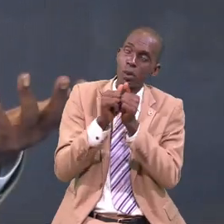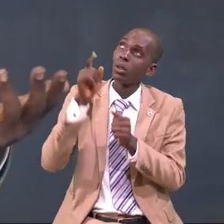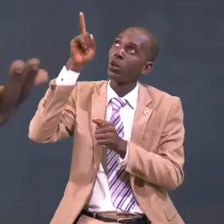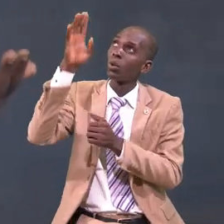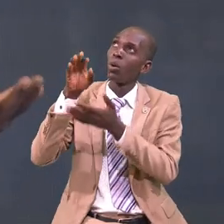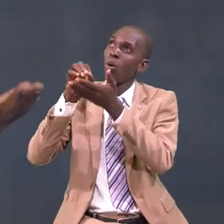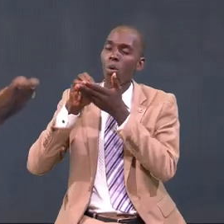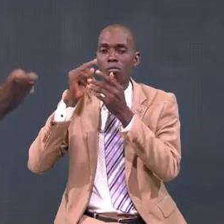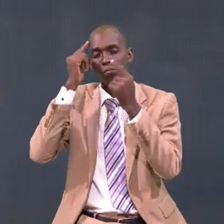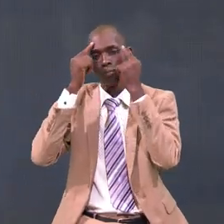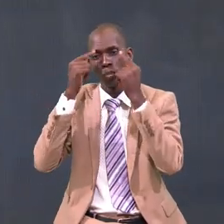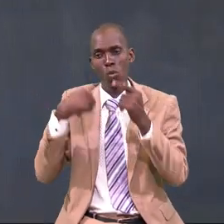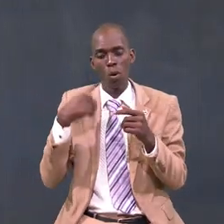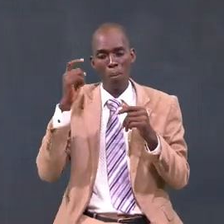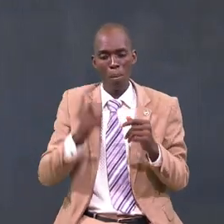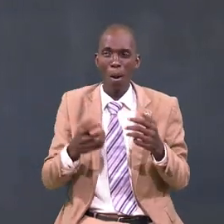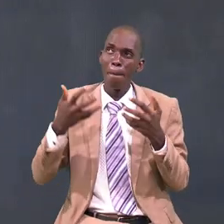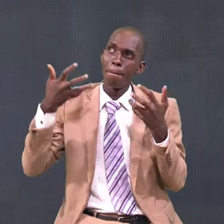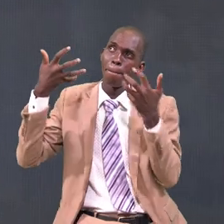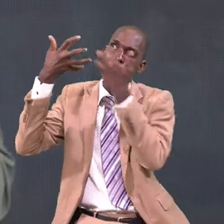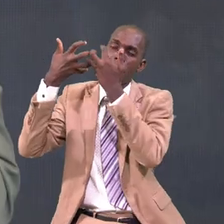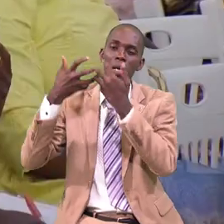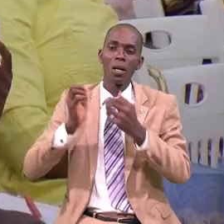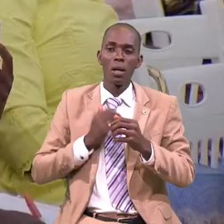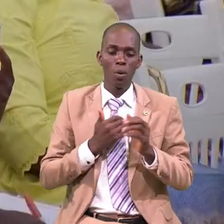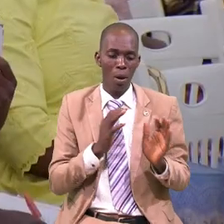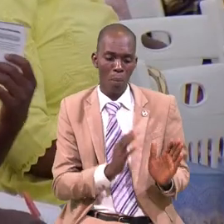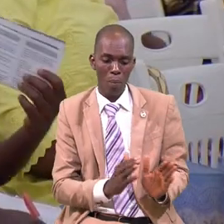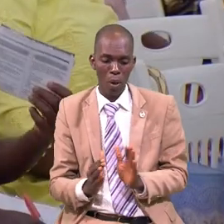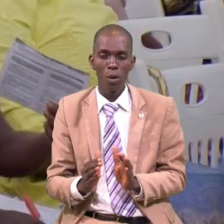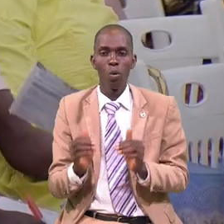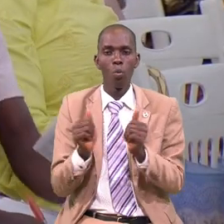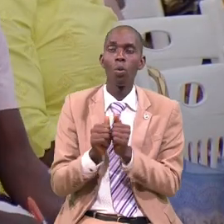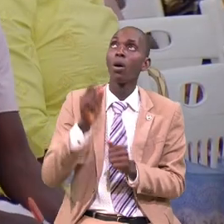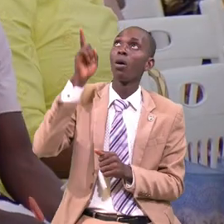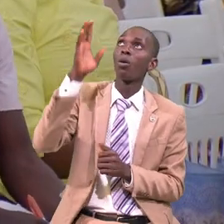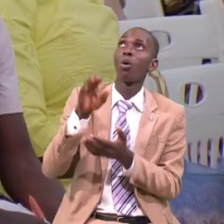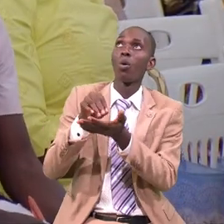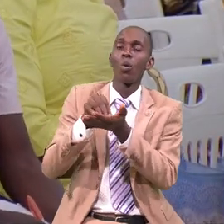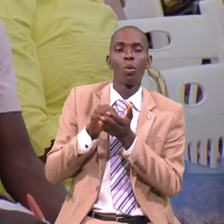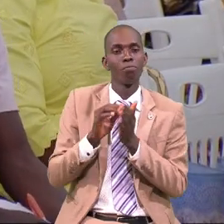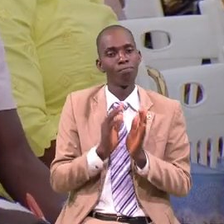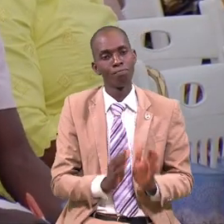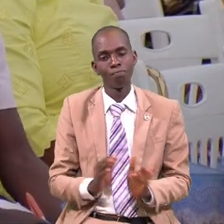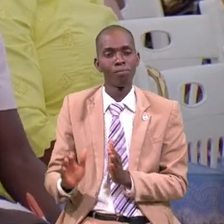Must match our plans with the plans of God.